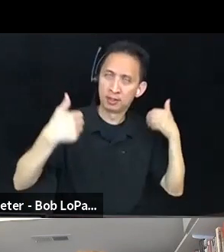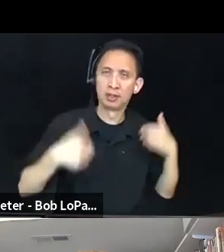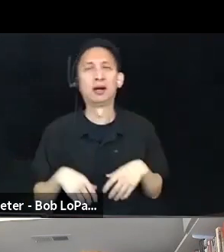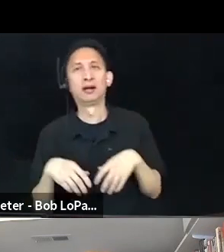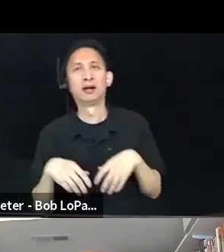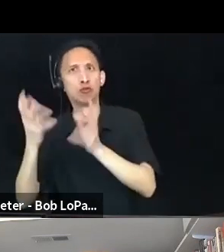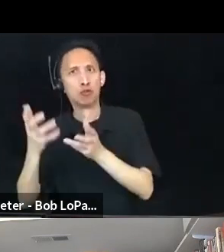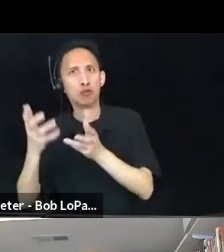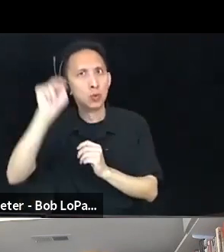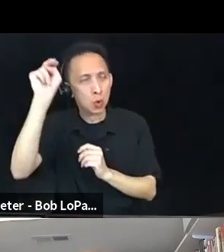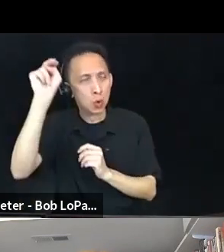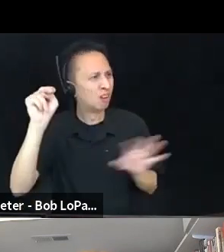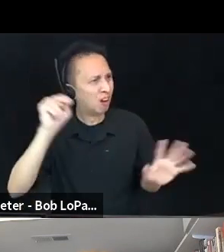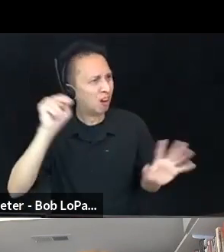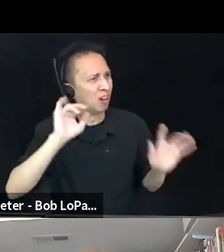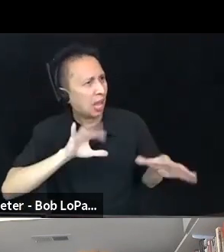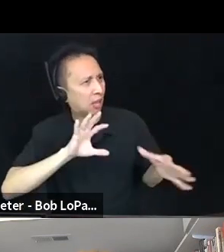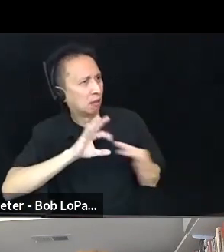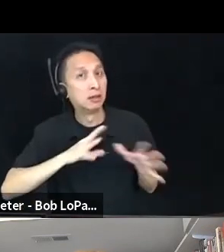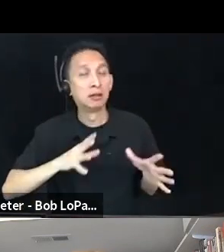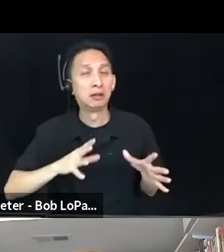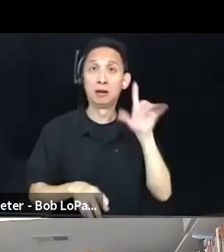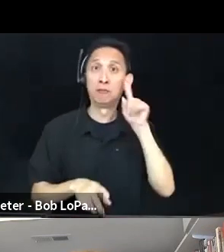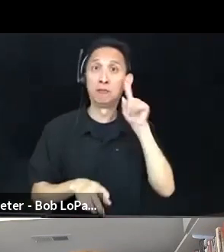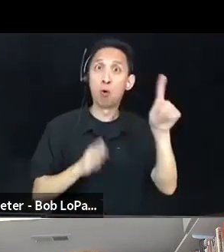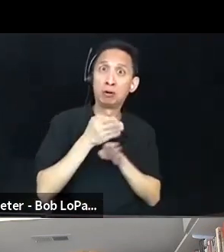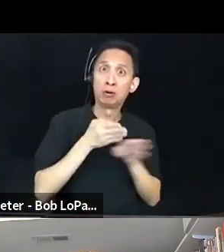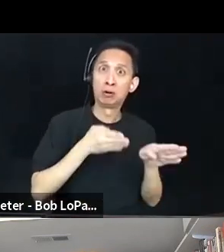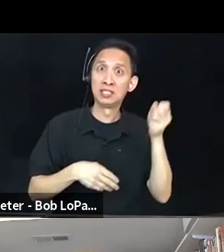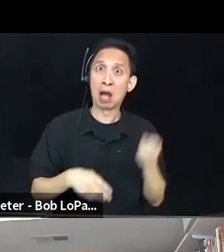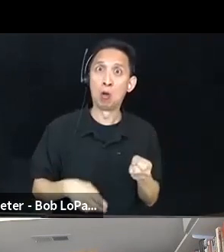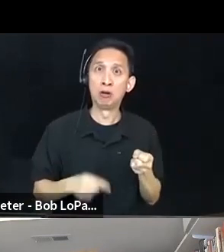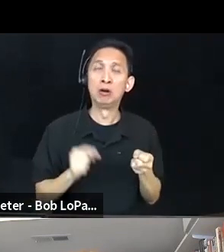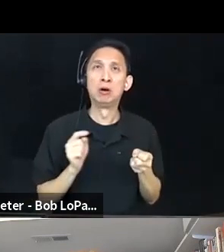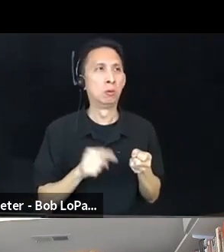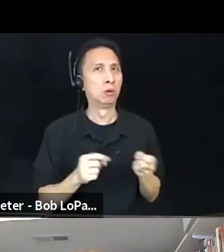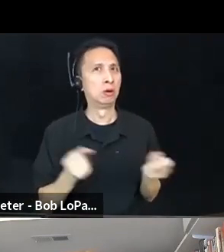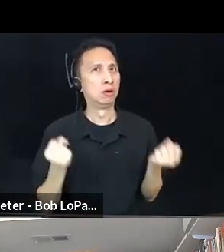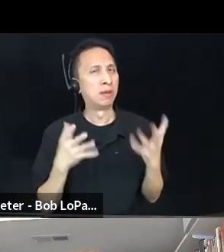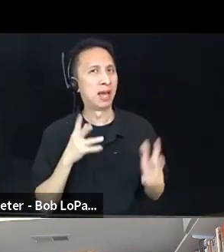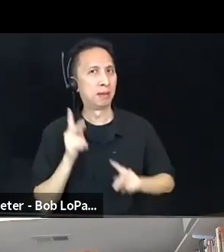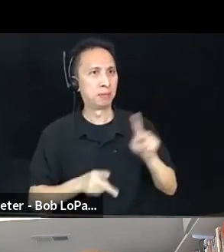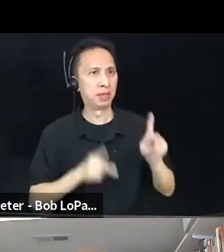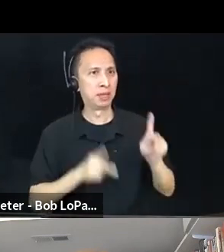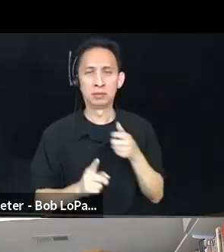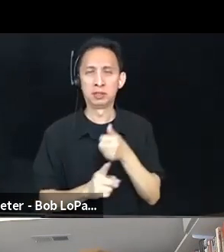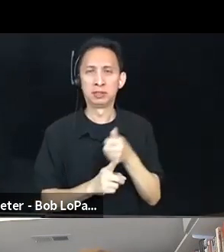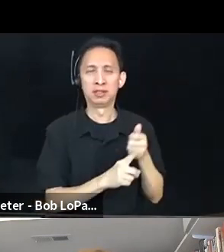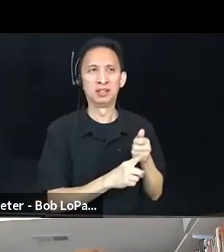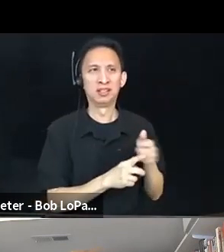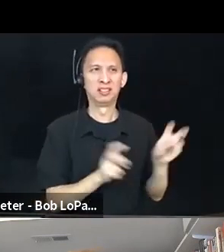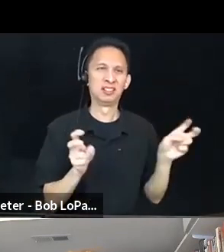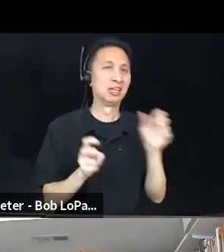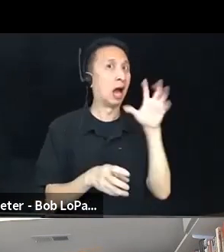And her point is really that within the Confederacy, there's all these figures who were not obviously part of the